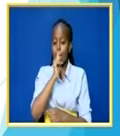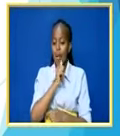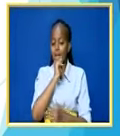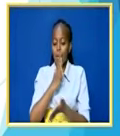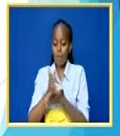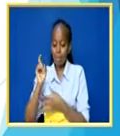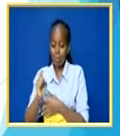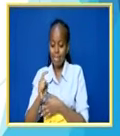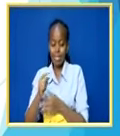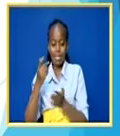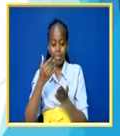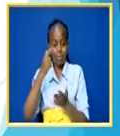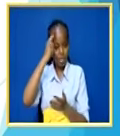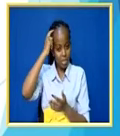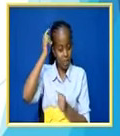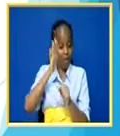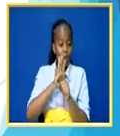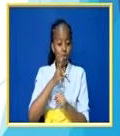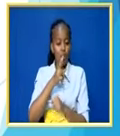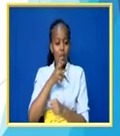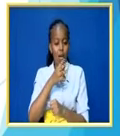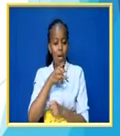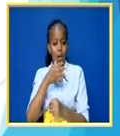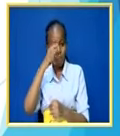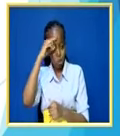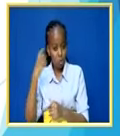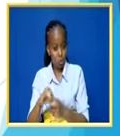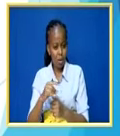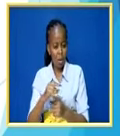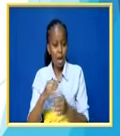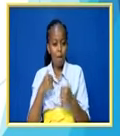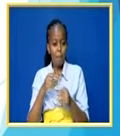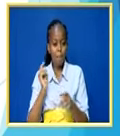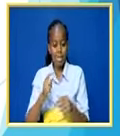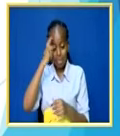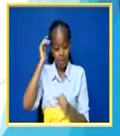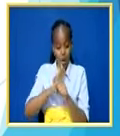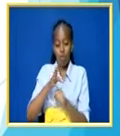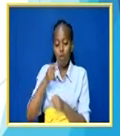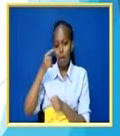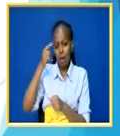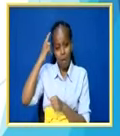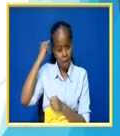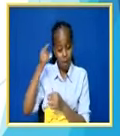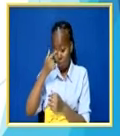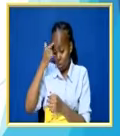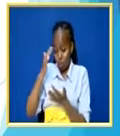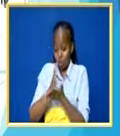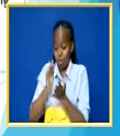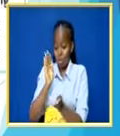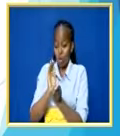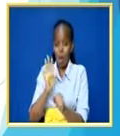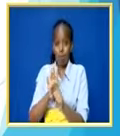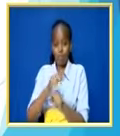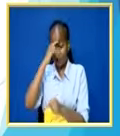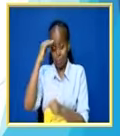that? Okay. Yes, because they hold a lot of sweat and dirt. Okay. Which can bring me, the bad grown up, smell. I shave. Is this too much? I'm sorry